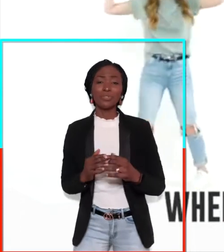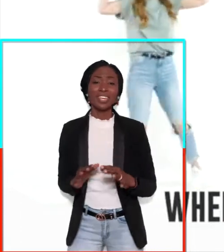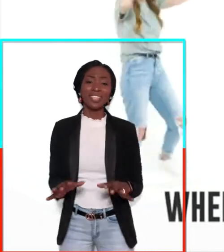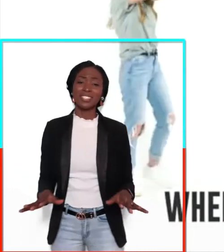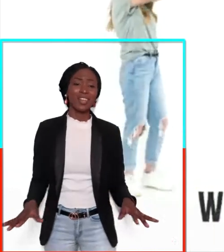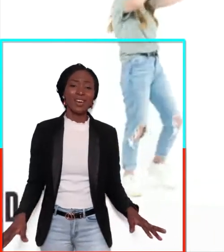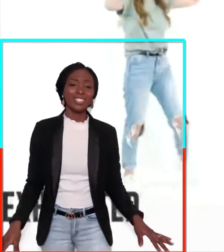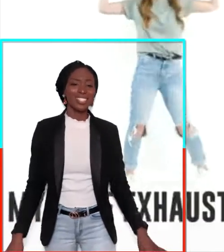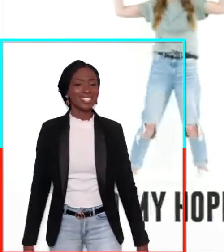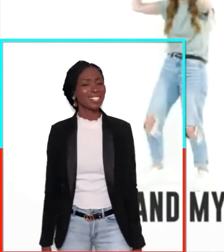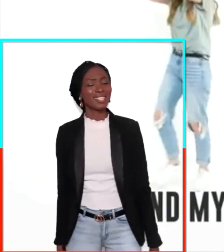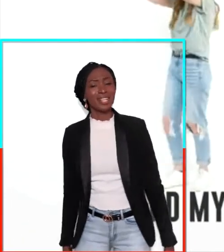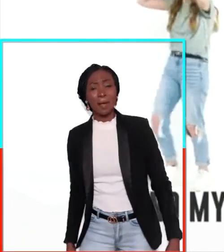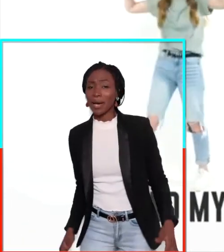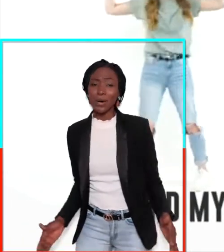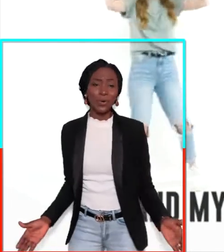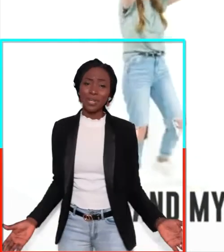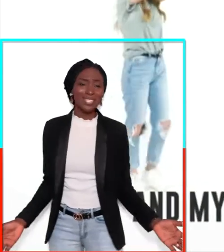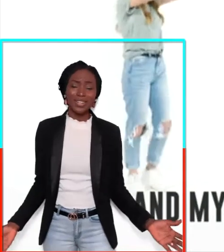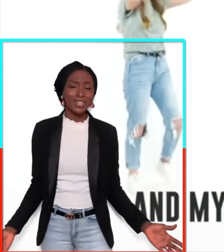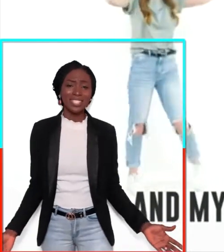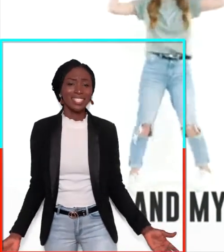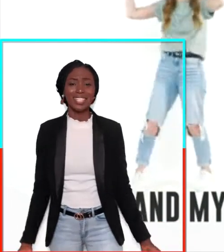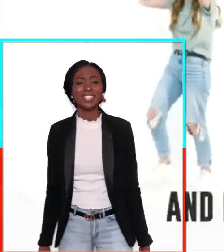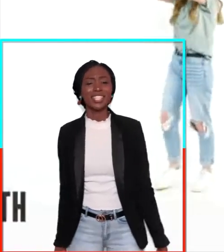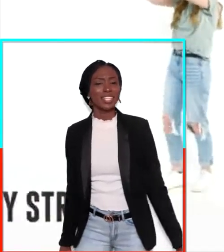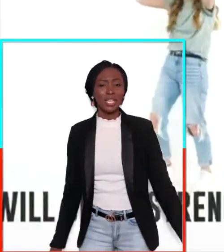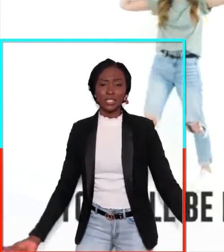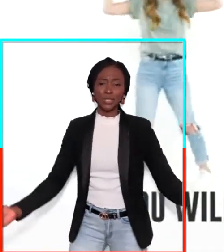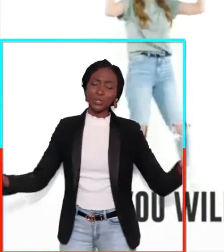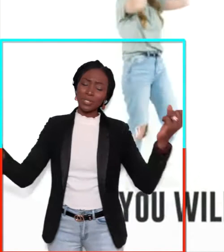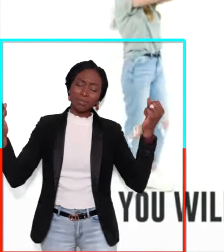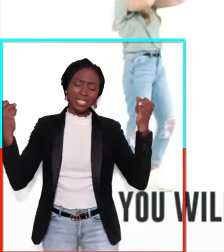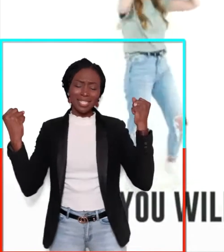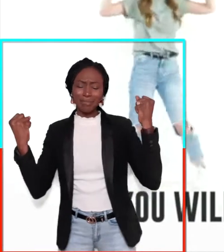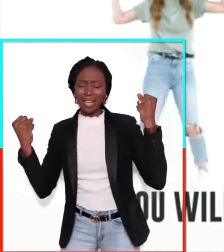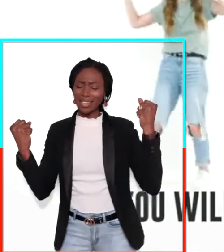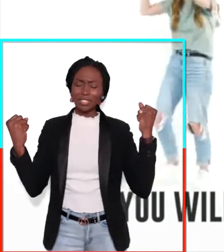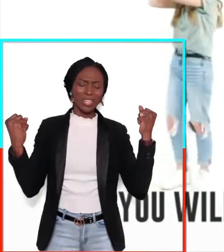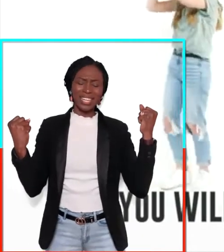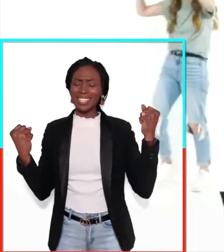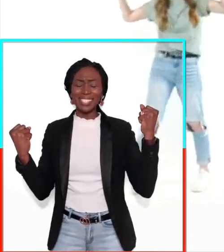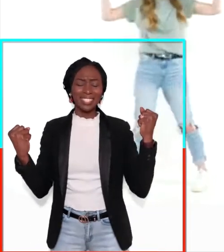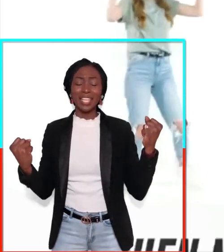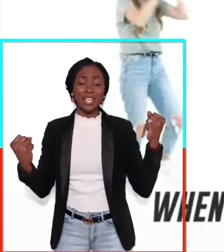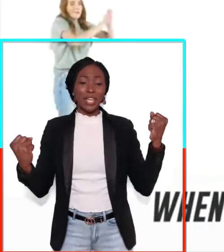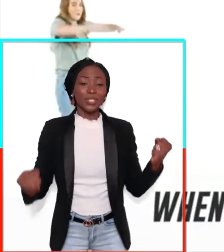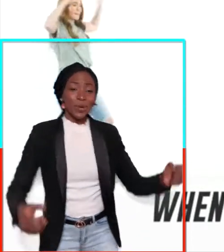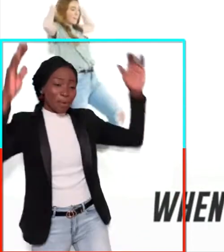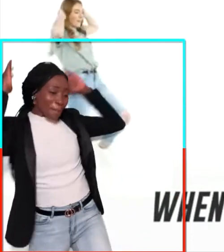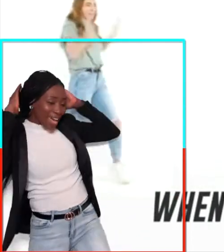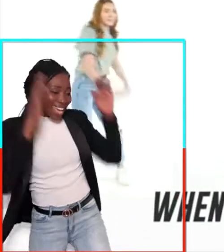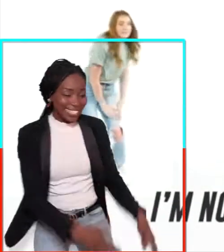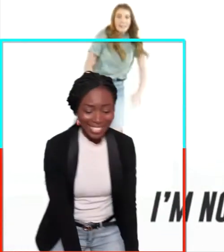When faith is lost and my hope exhausted, you will be my strength.